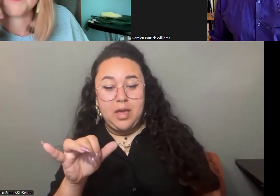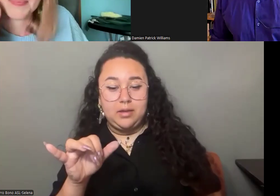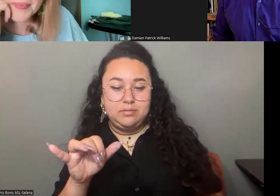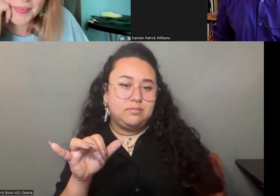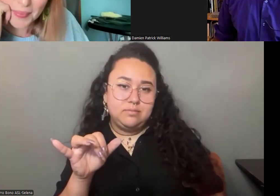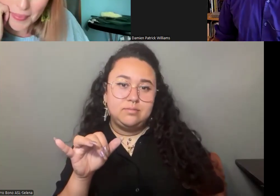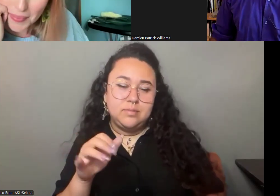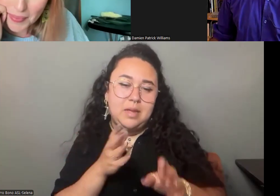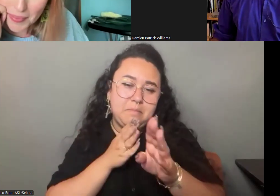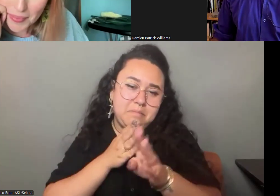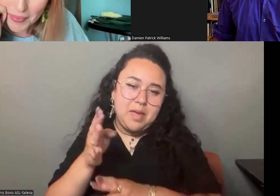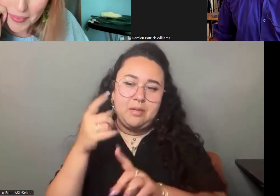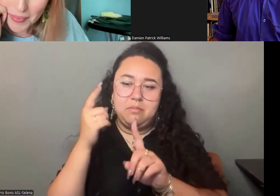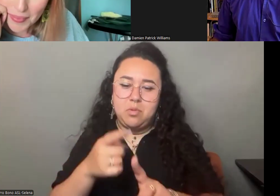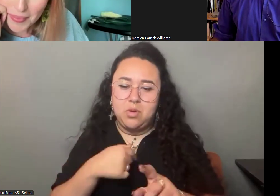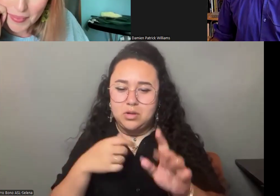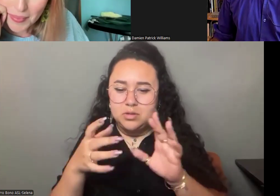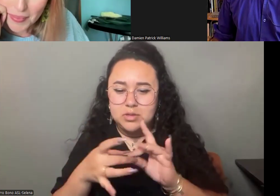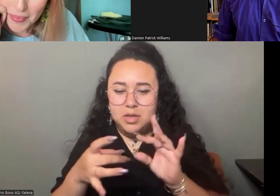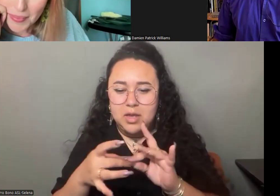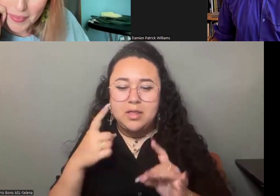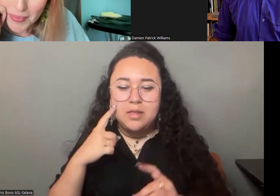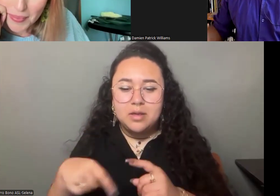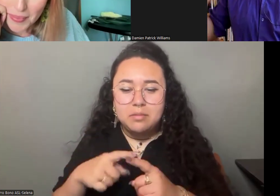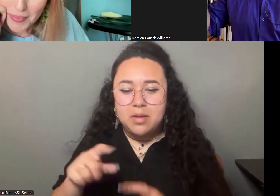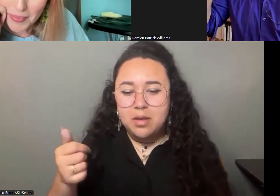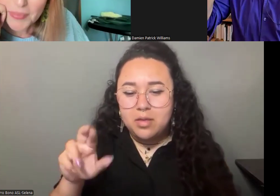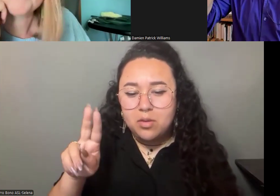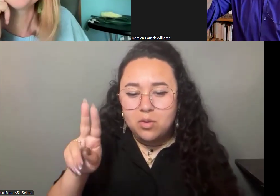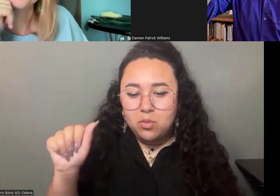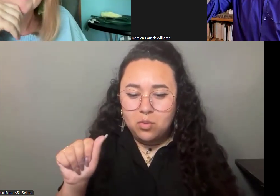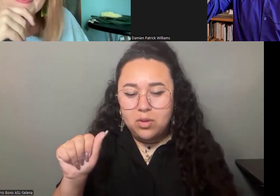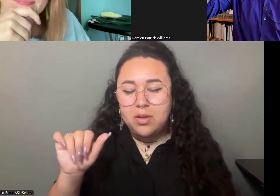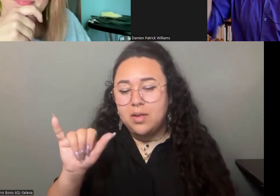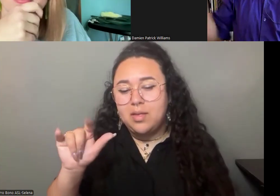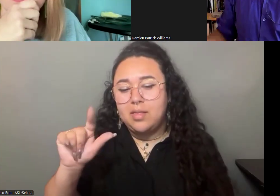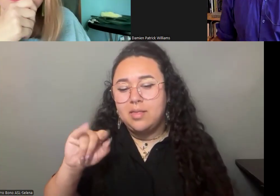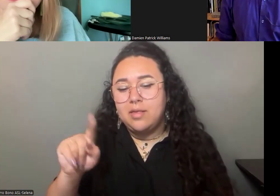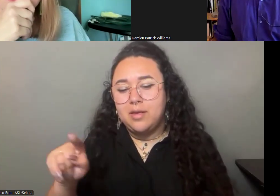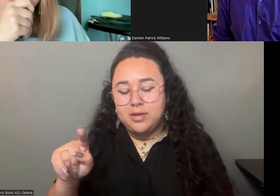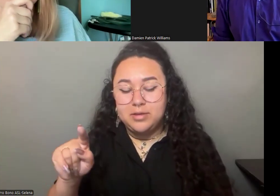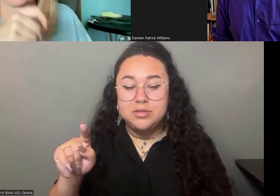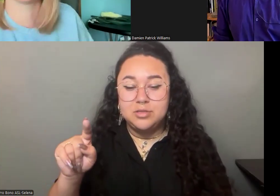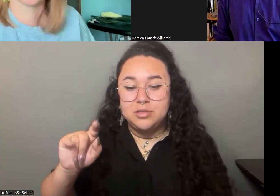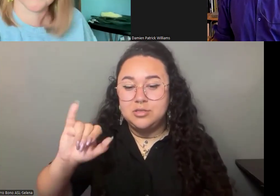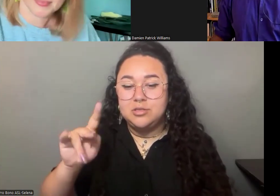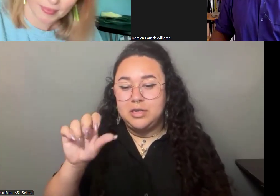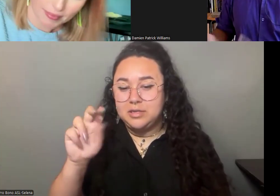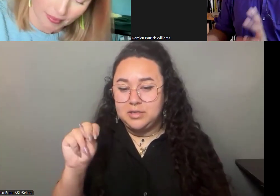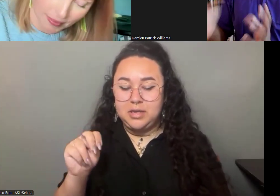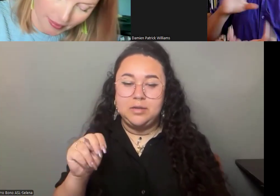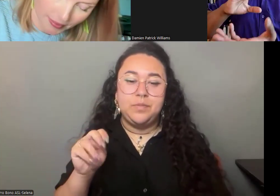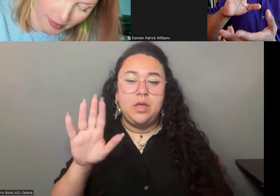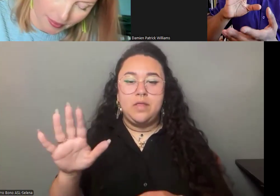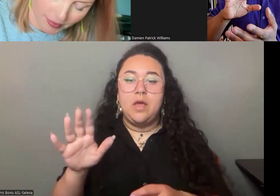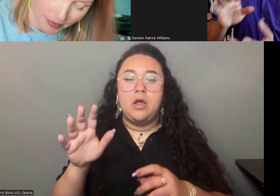But I was also thinking about Rua's and Liz Jackson's wheelchair to warfare pipeline, Mm, and